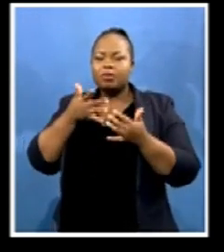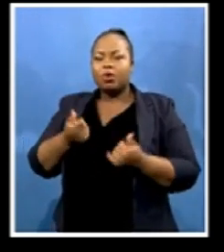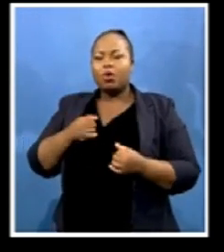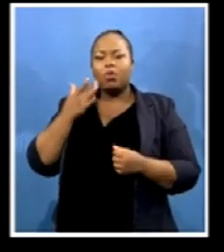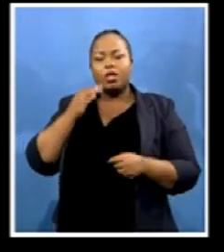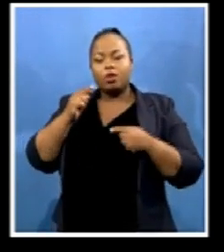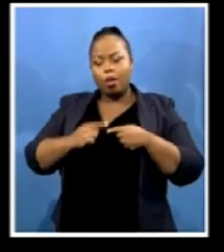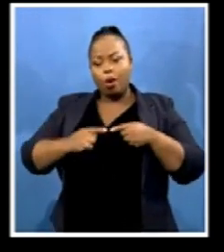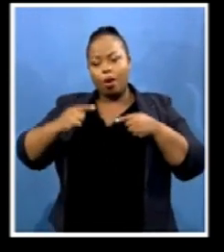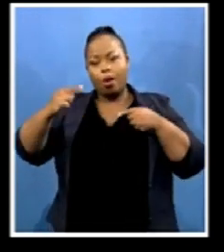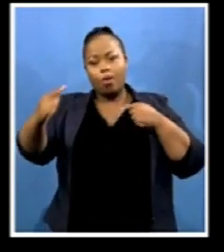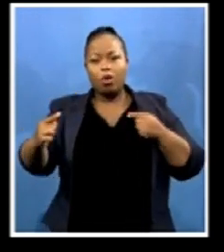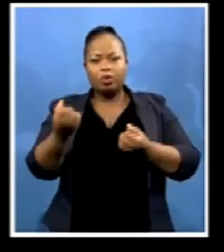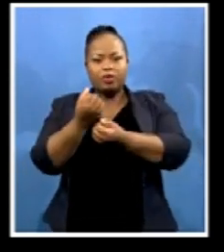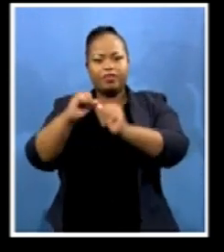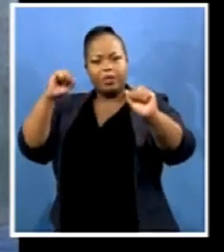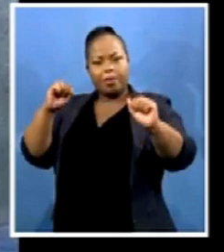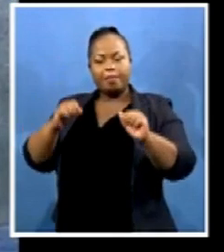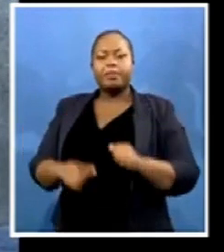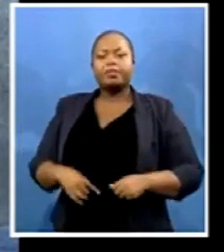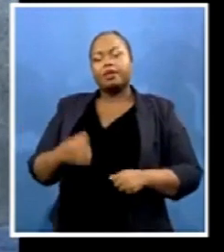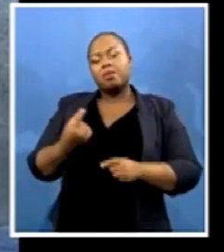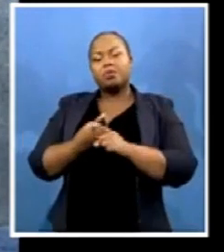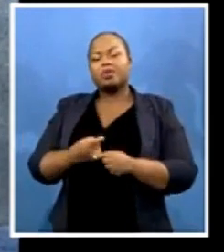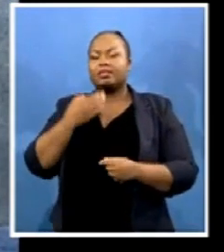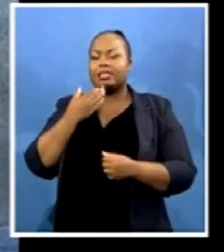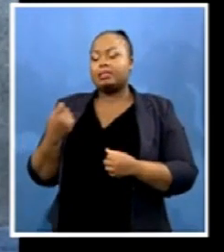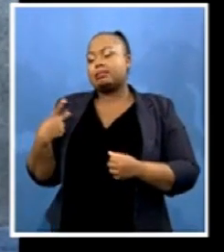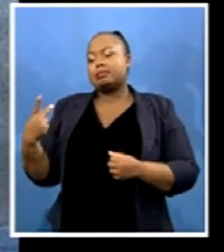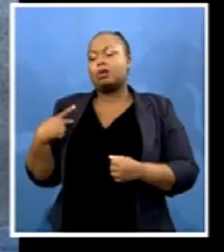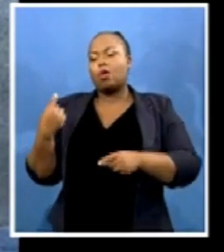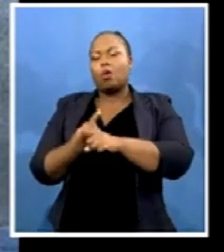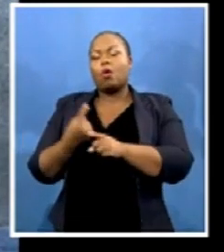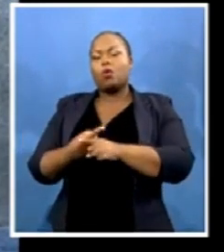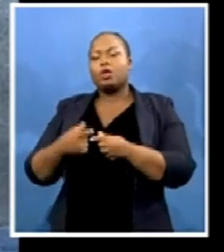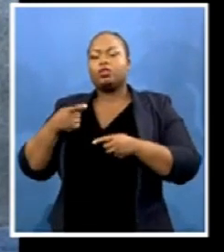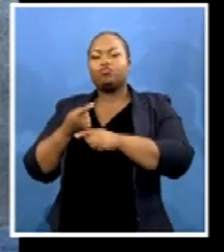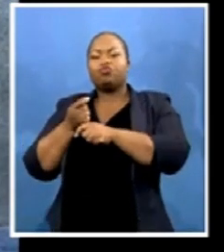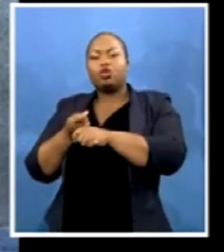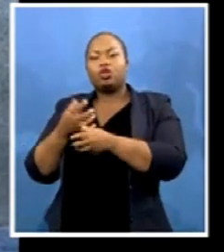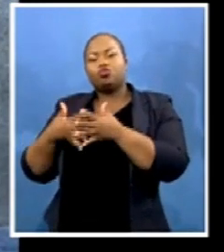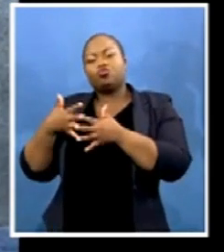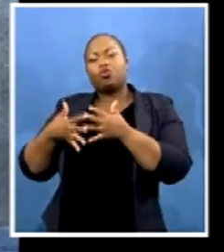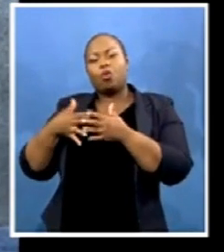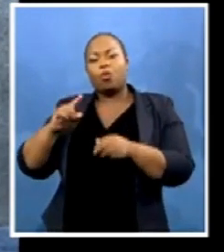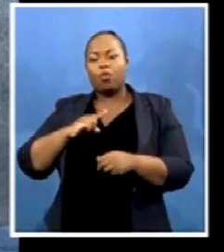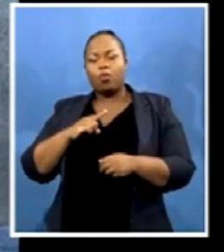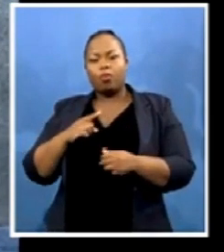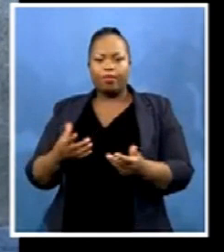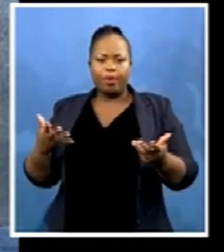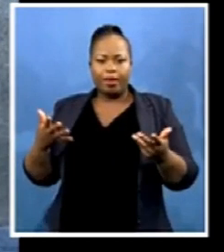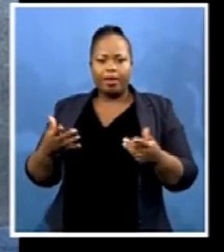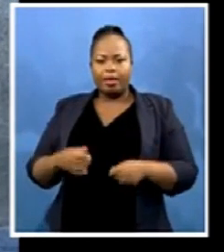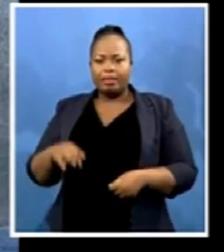there were these jokes that they would crack about the fact that the suspicion that they had that they were going to be